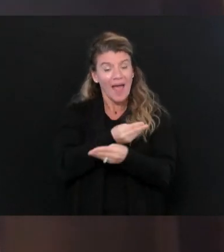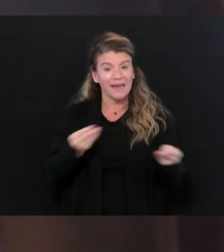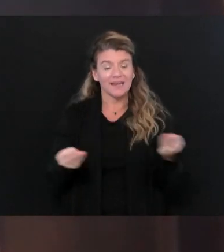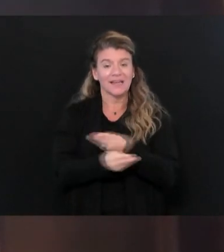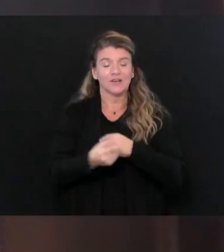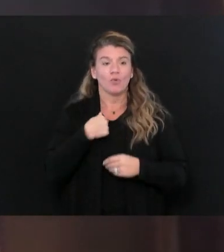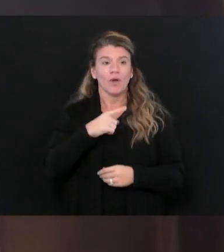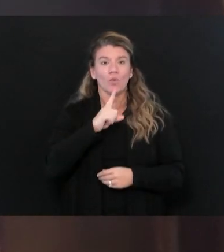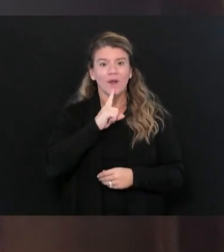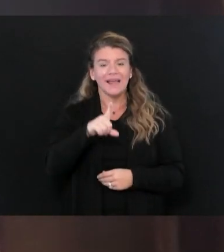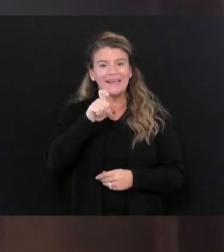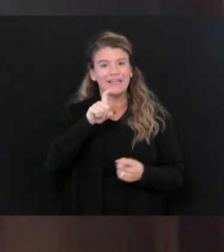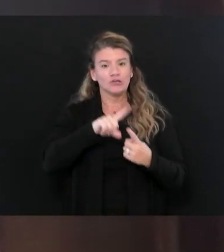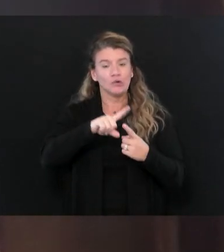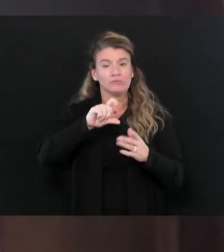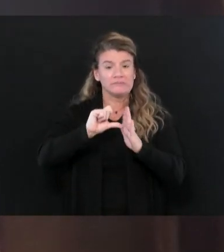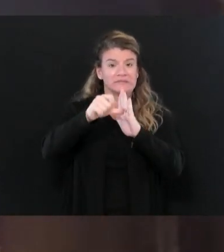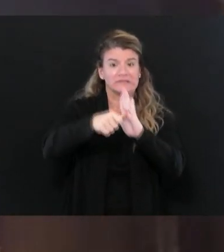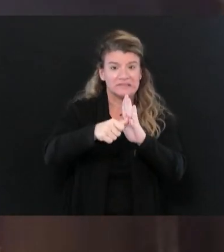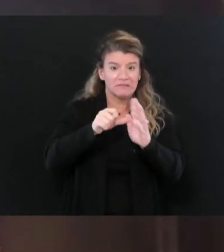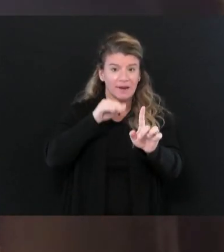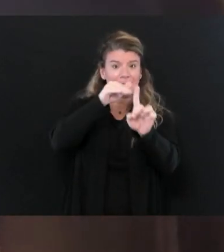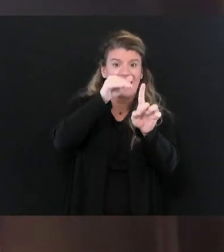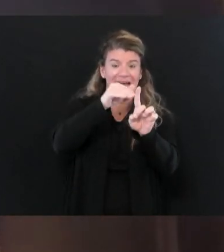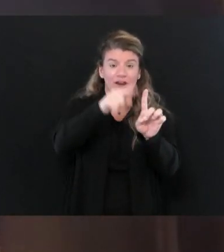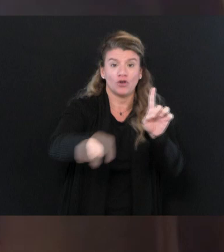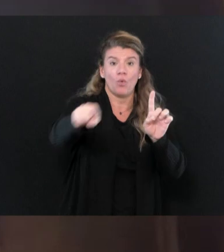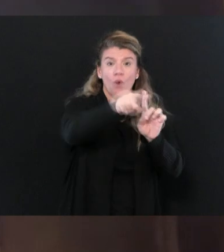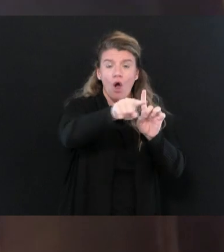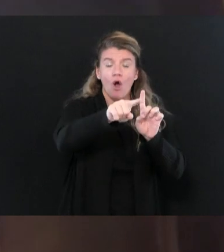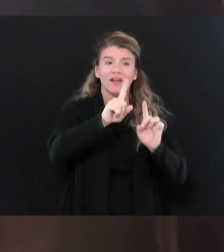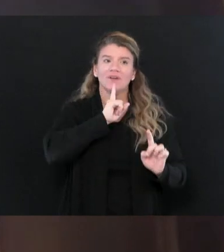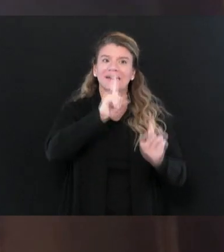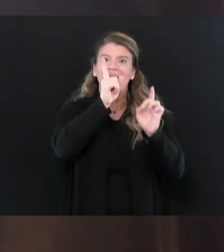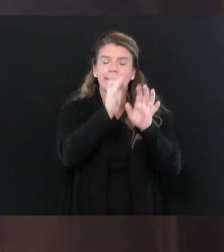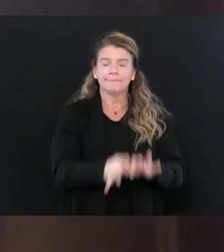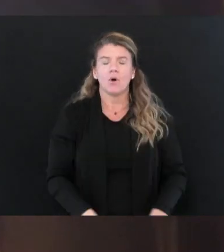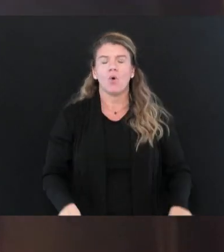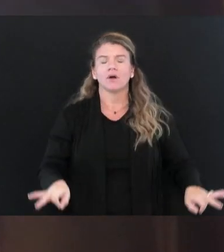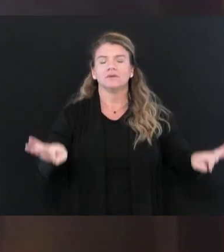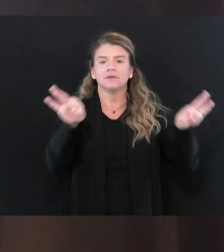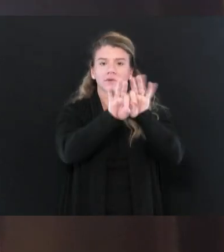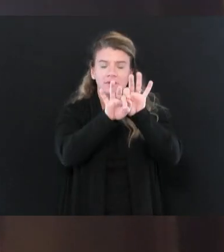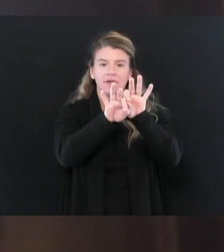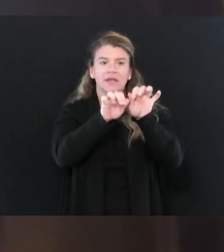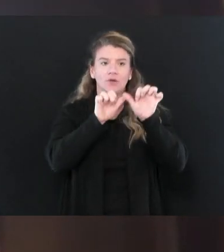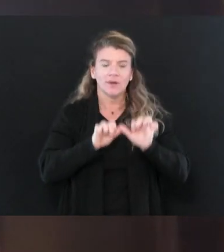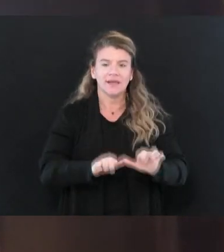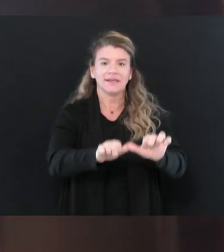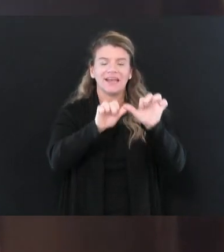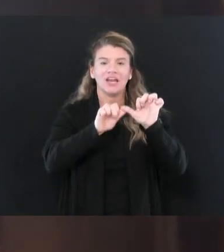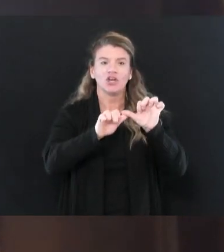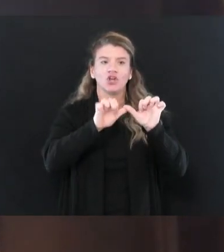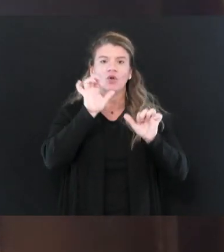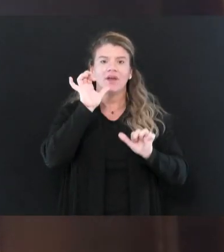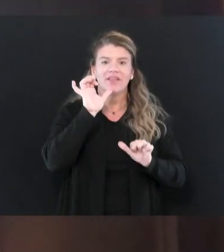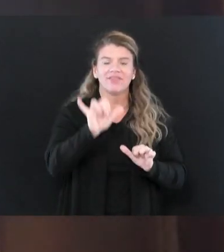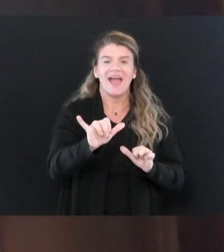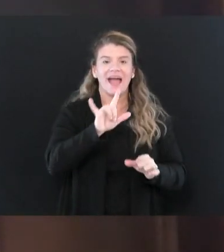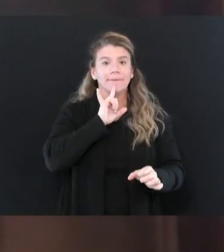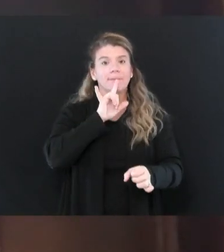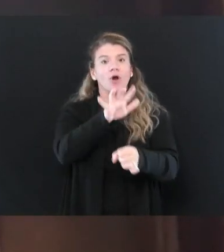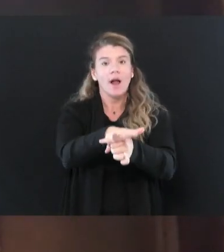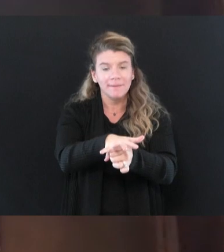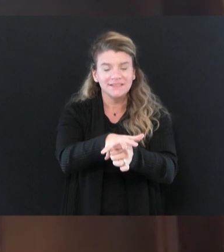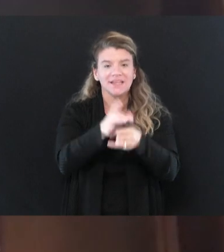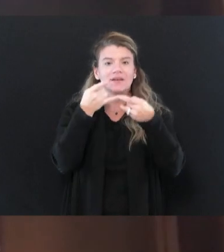just reinforced to people of Mingo County how critical it is to maintain that very high commitment